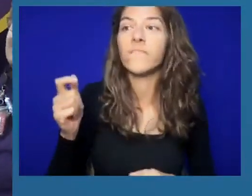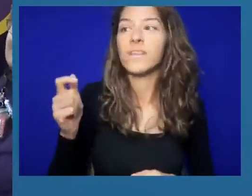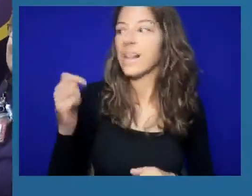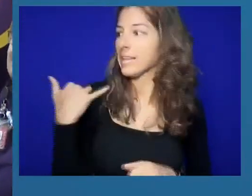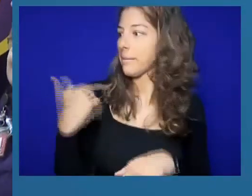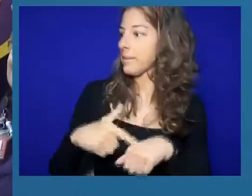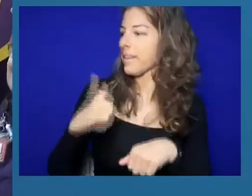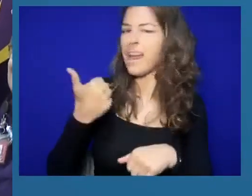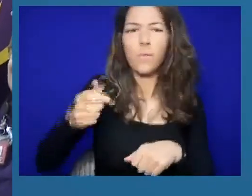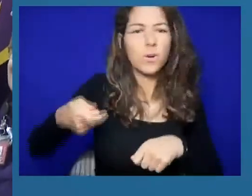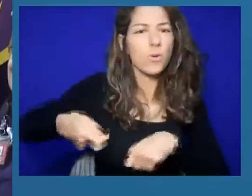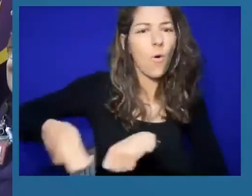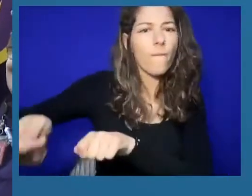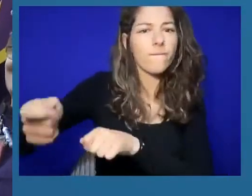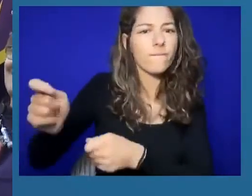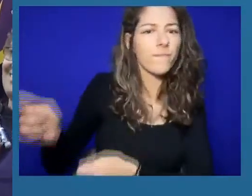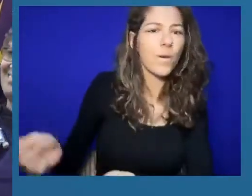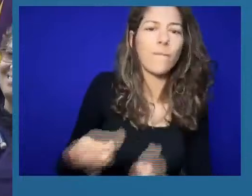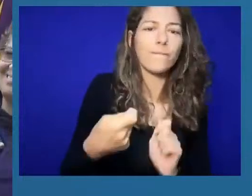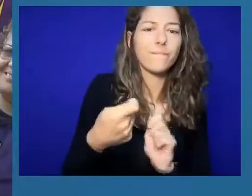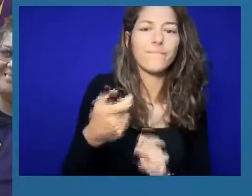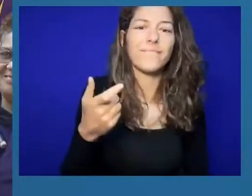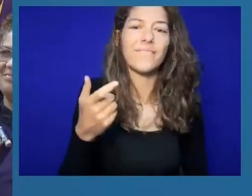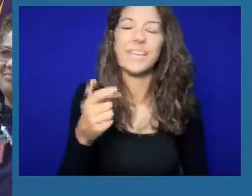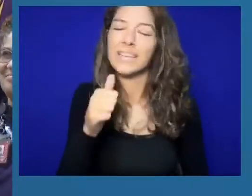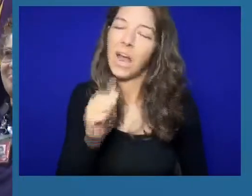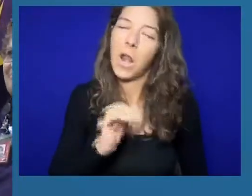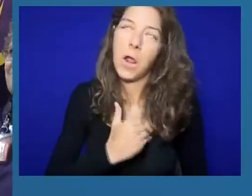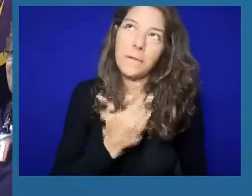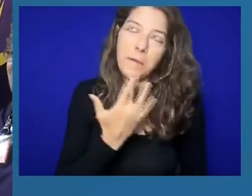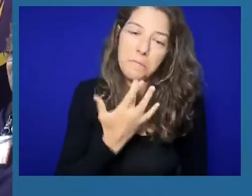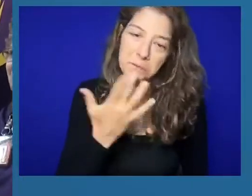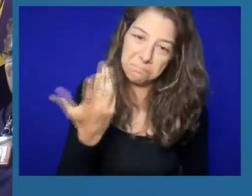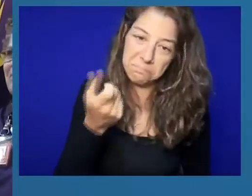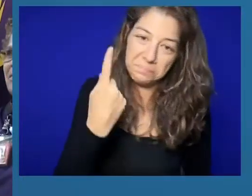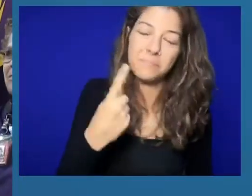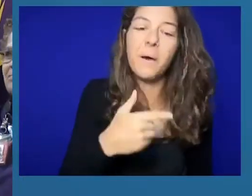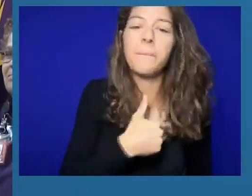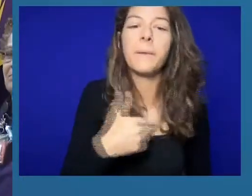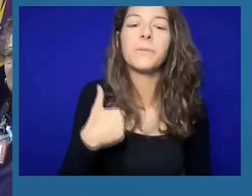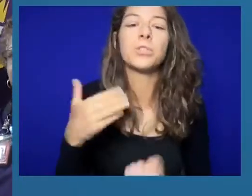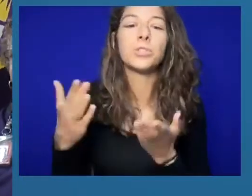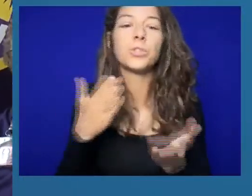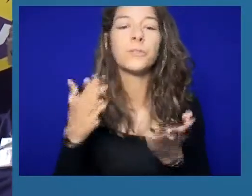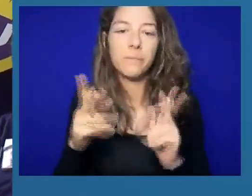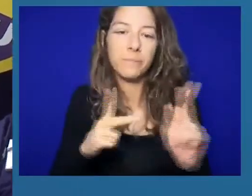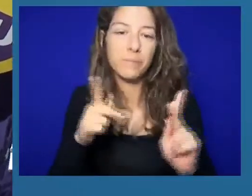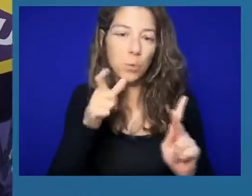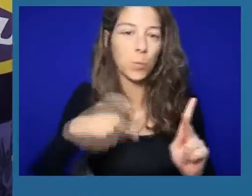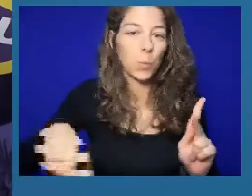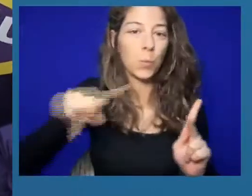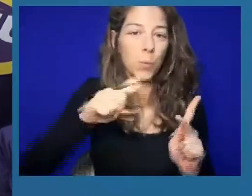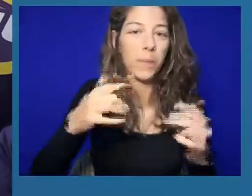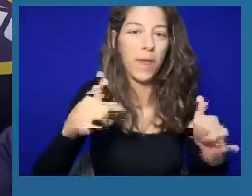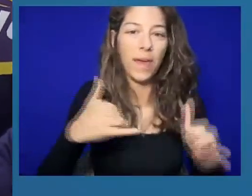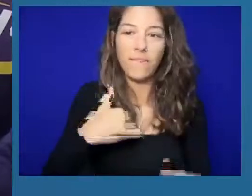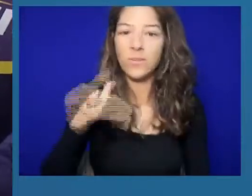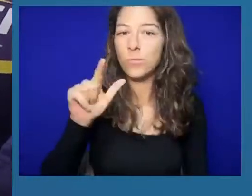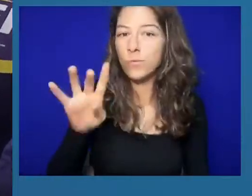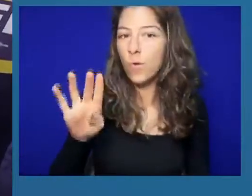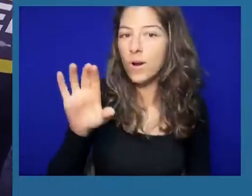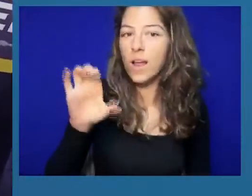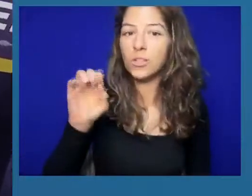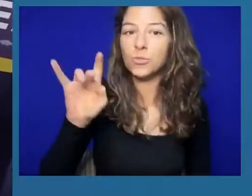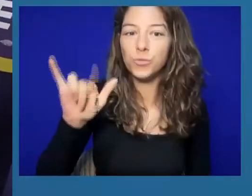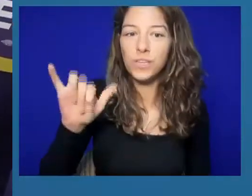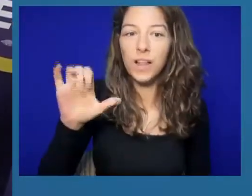play golf? Right, it's not our cup of tea. But our members serve the people that play golf. We have 24 country clubs in